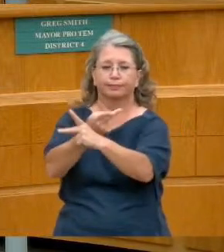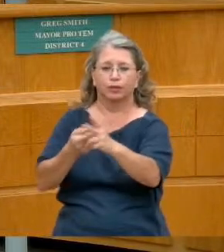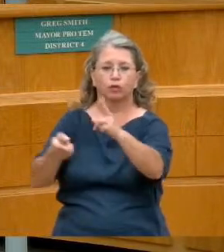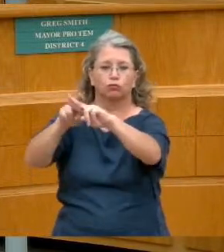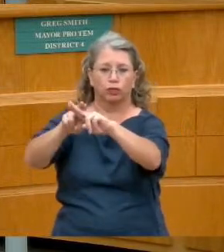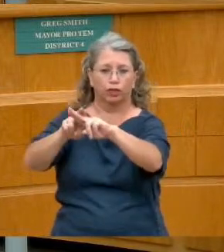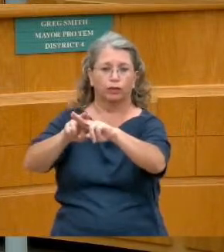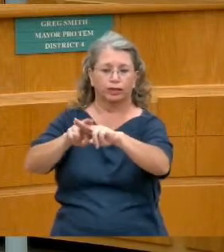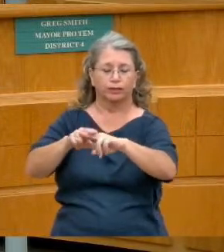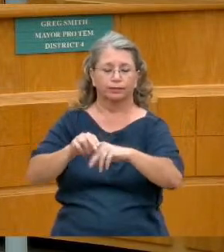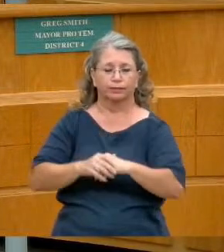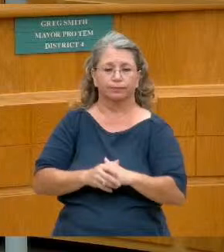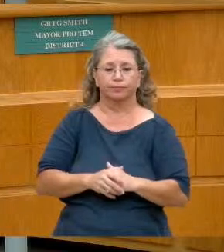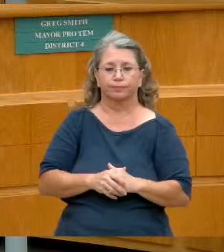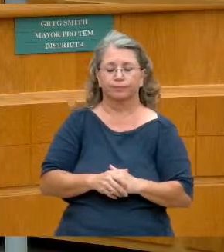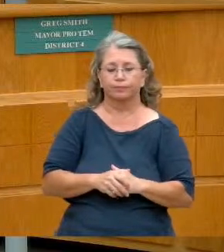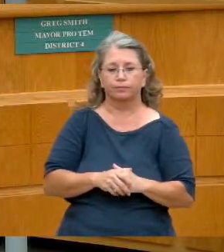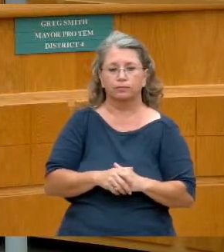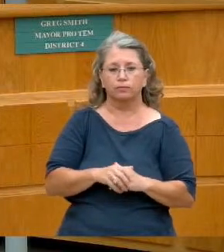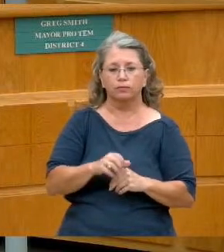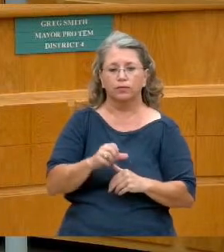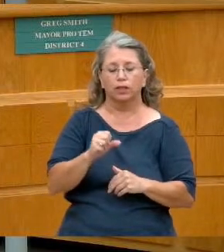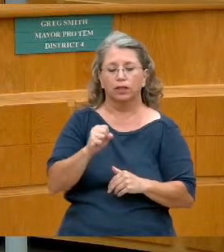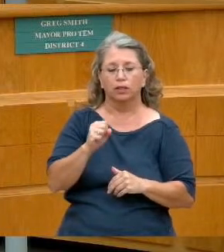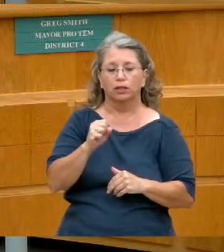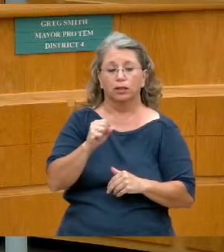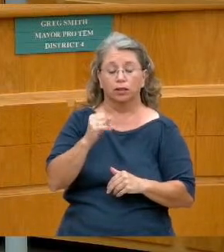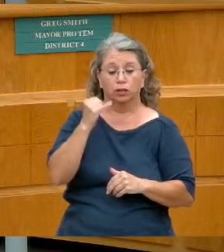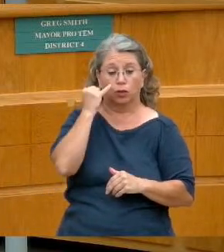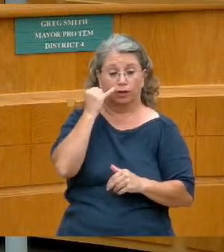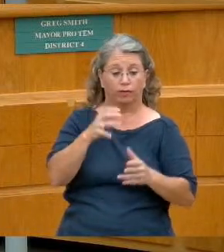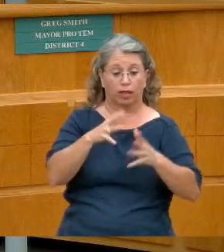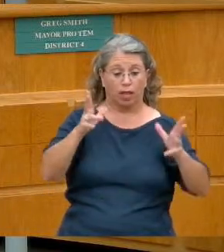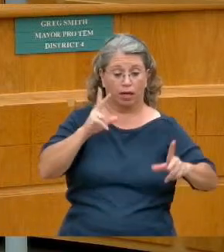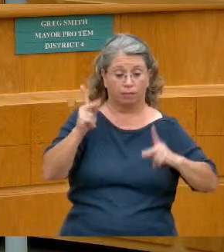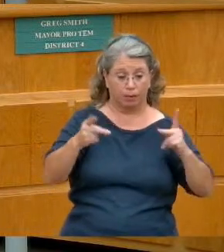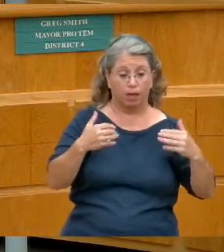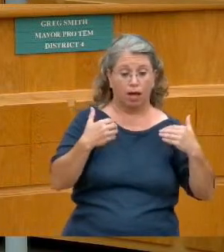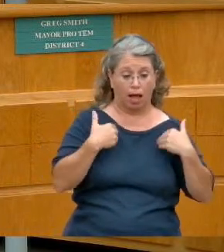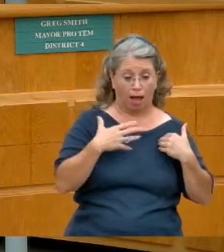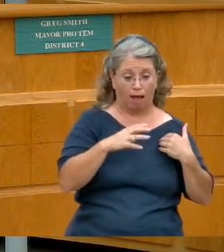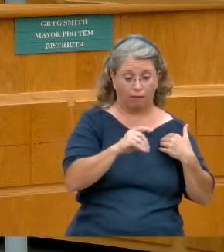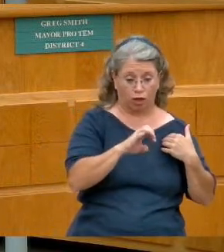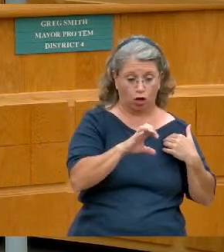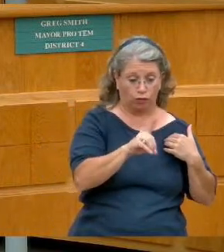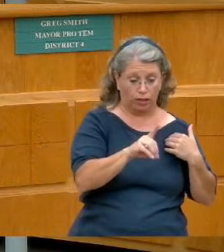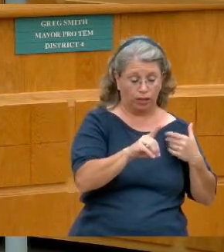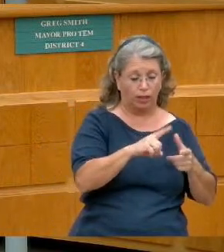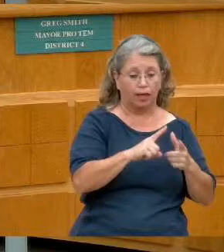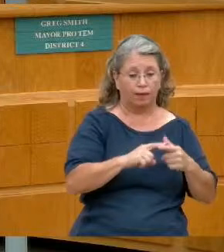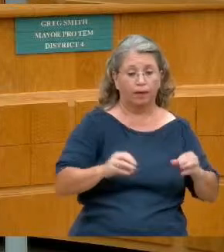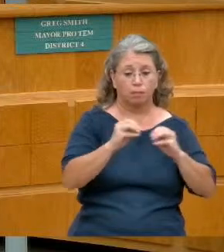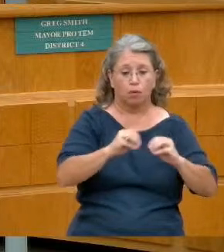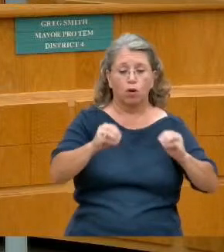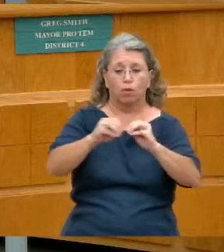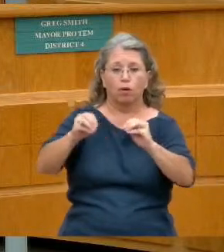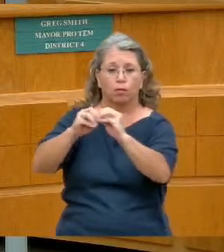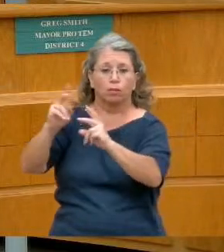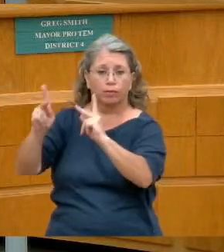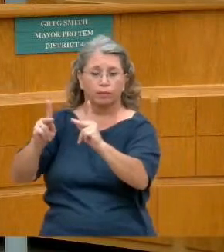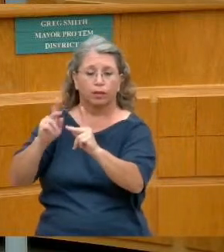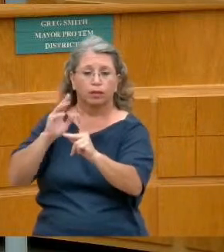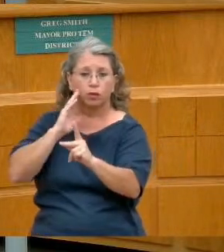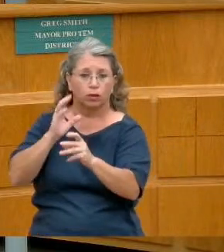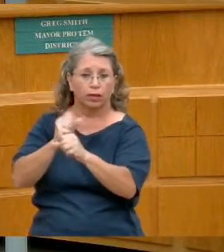exponential. So if there's a lot of people that have COVID, then you're going to get a lot more people that get infected, even if this